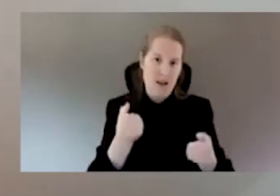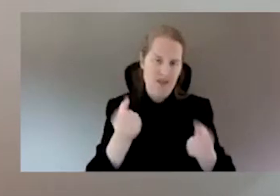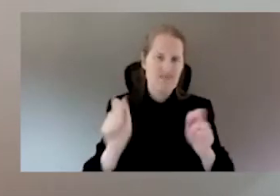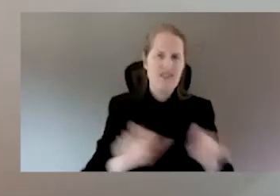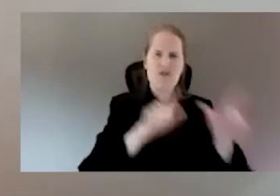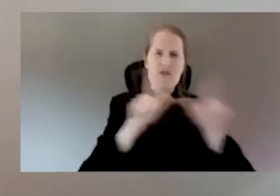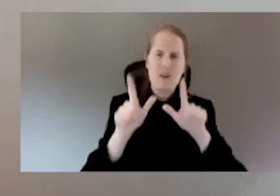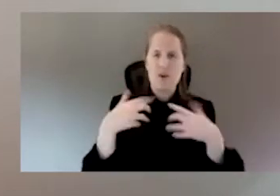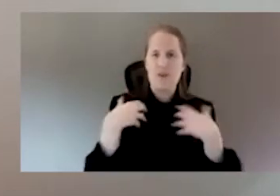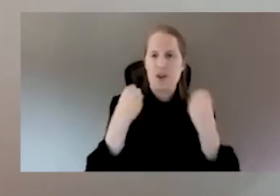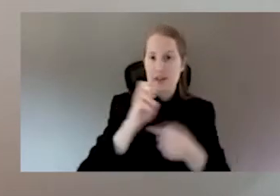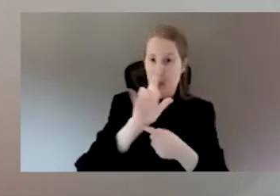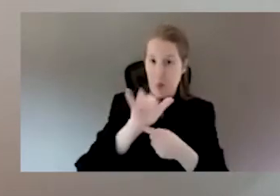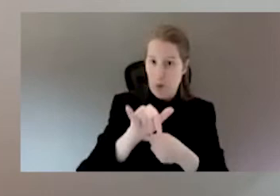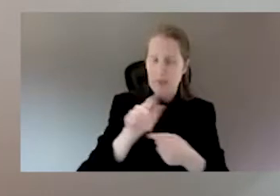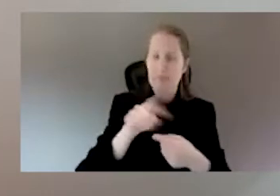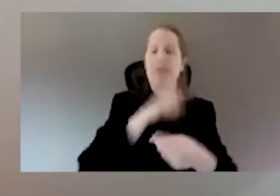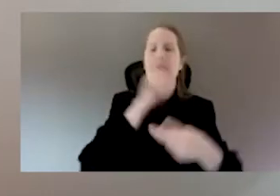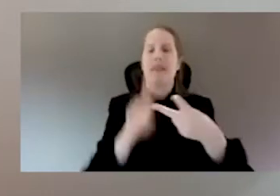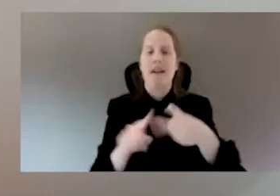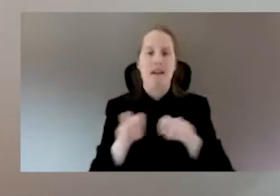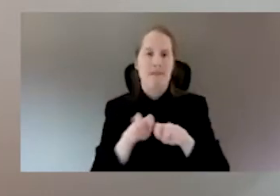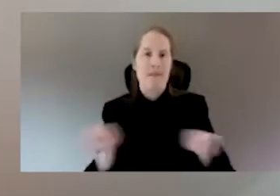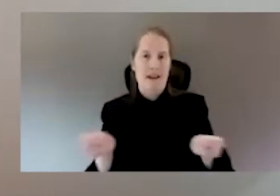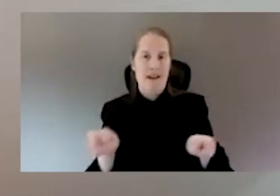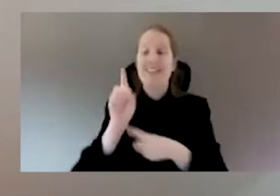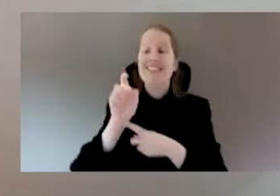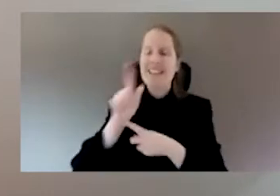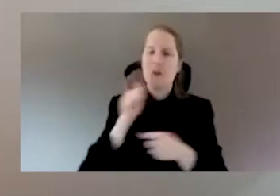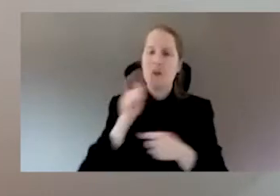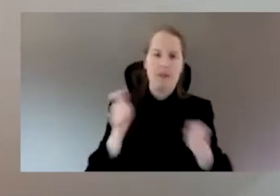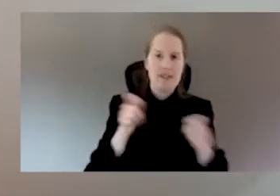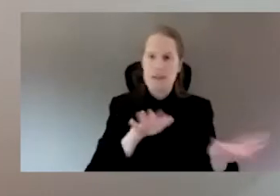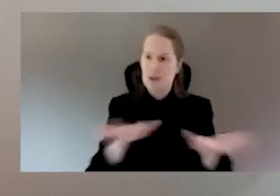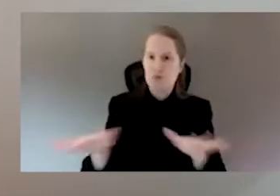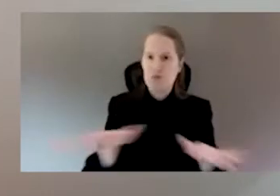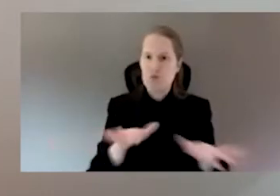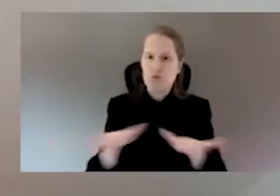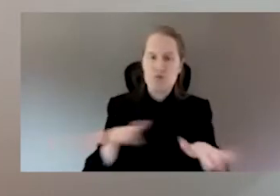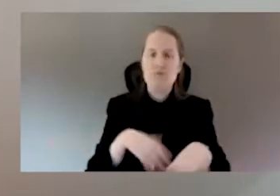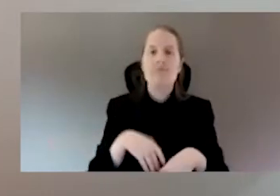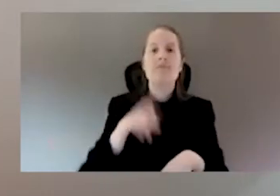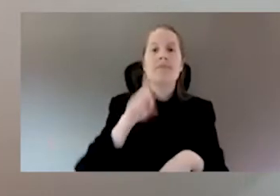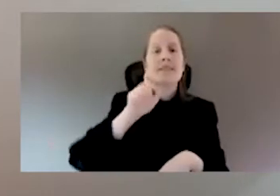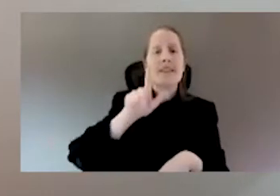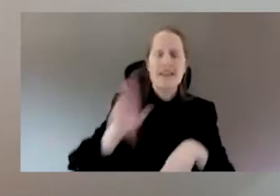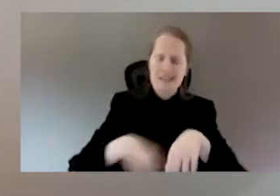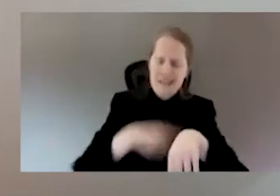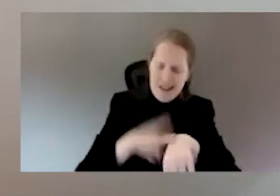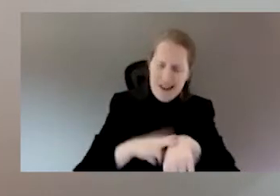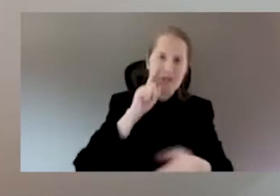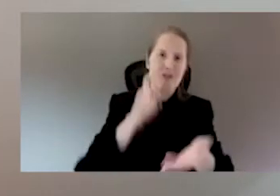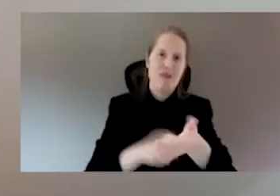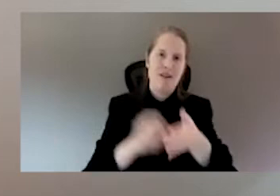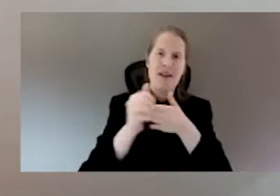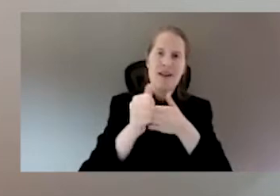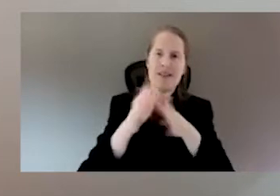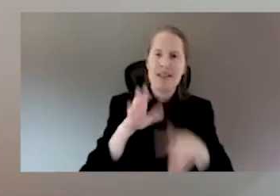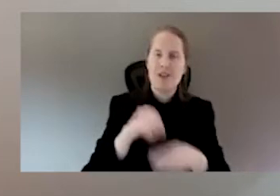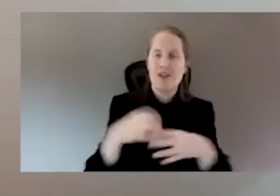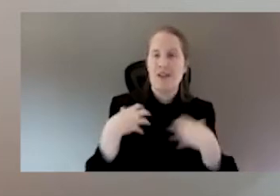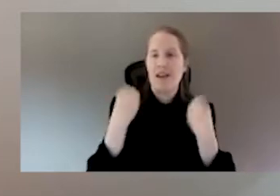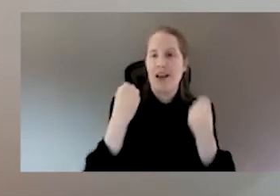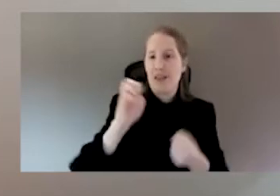will shift to our panel that Daniel will facilitate. Daniel is a nationally recognized leader in the health equity